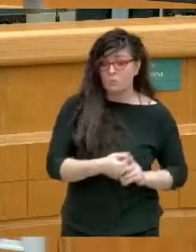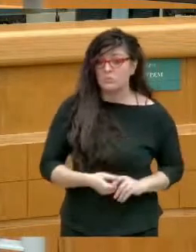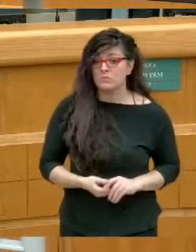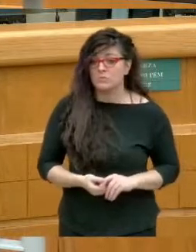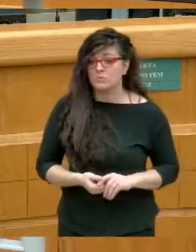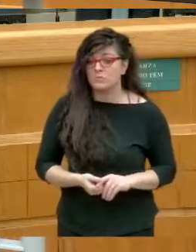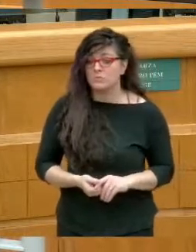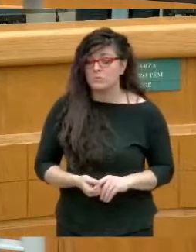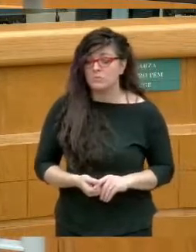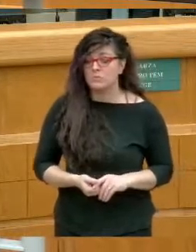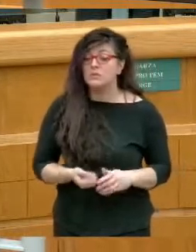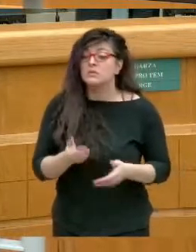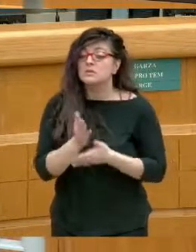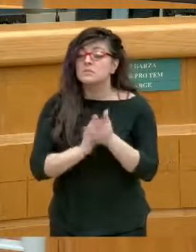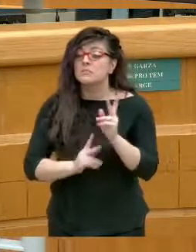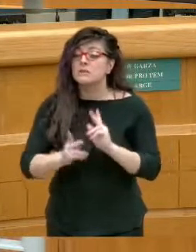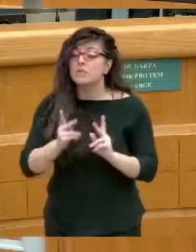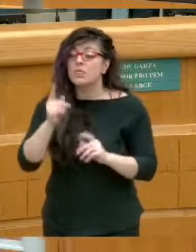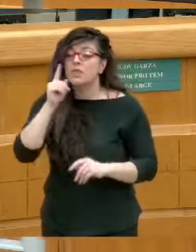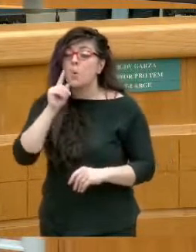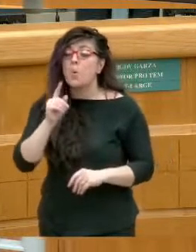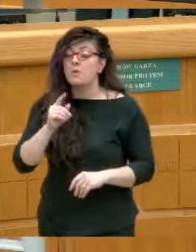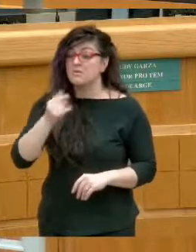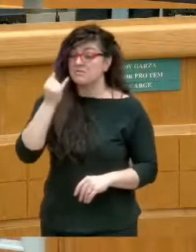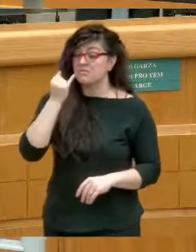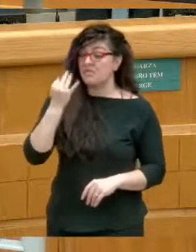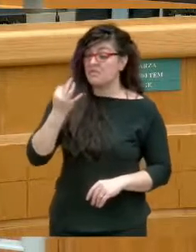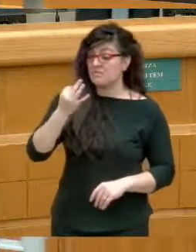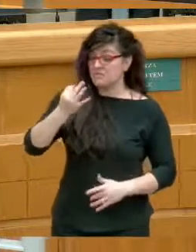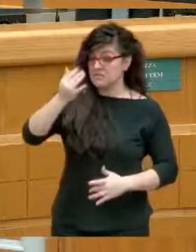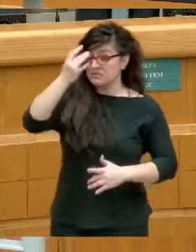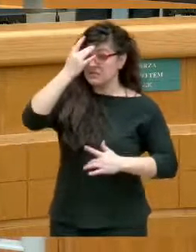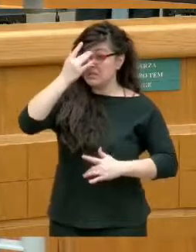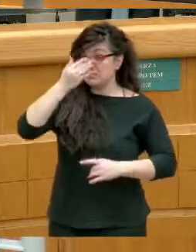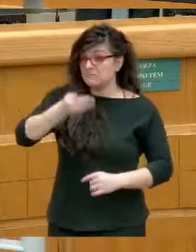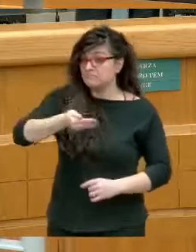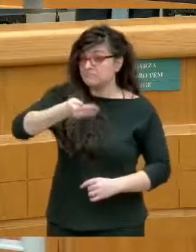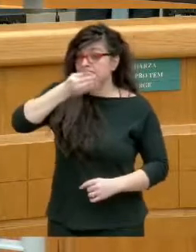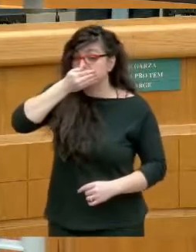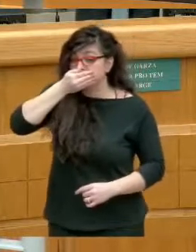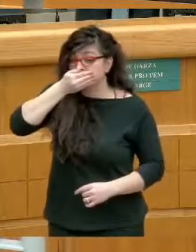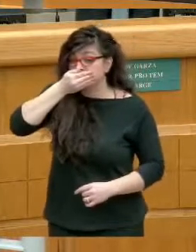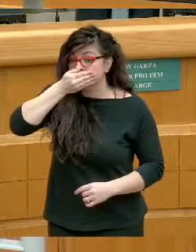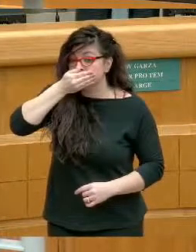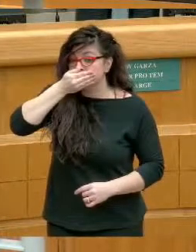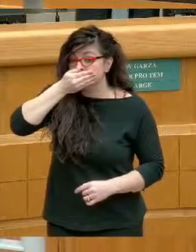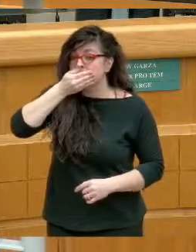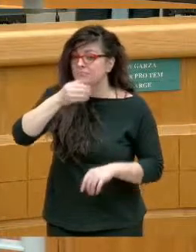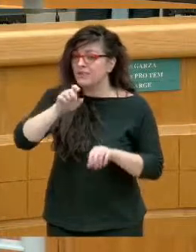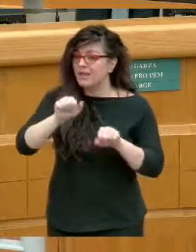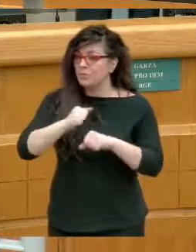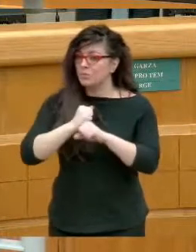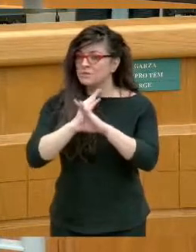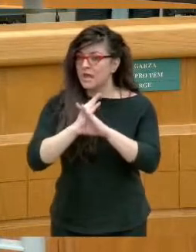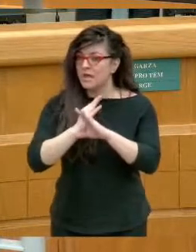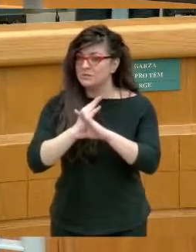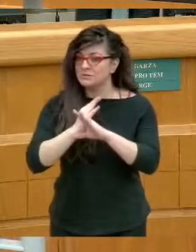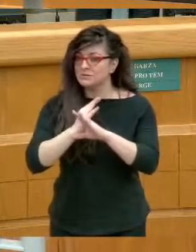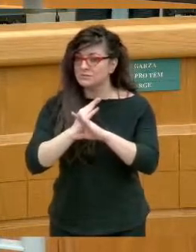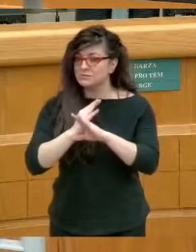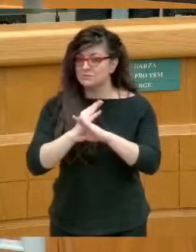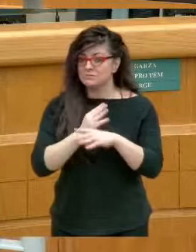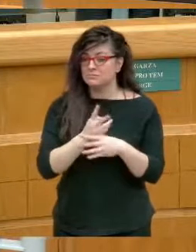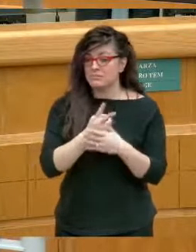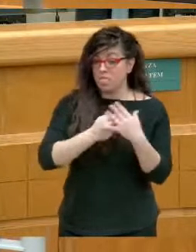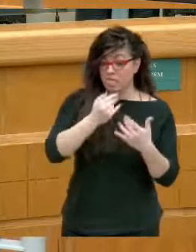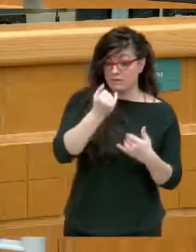get the virus, right? So the transmission rate is impacted not only by those that have it, but others that don't, and how they behave as individuals by